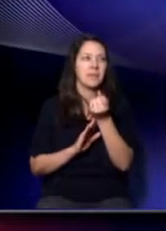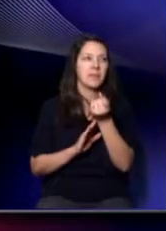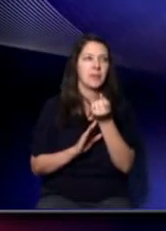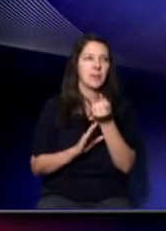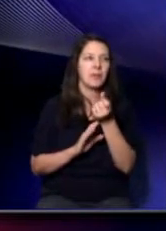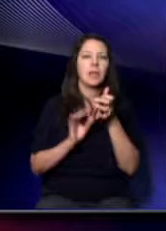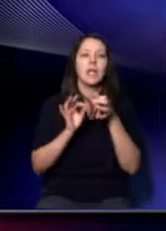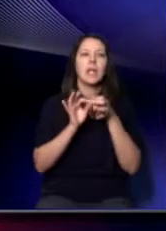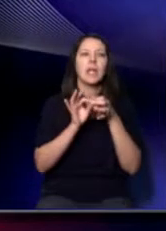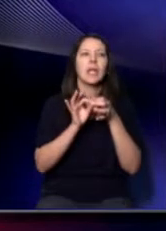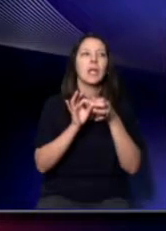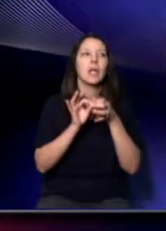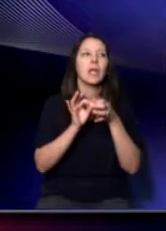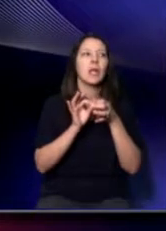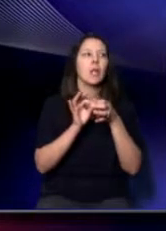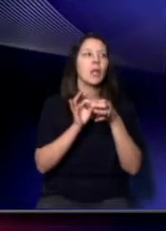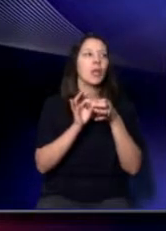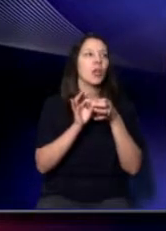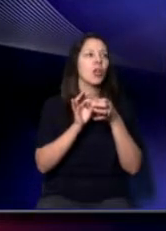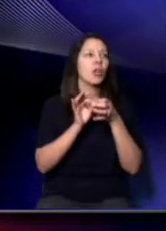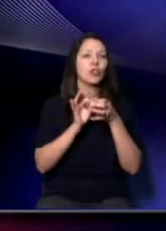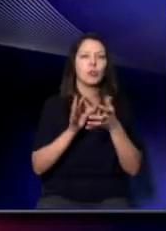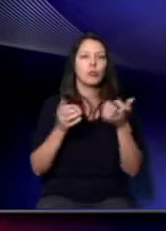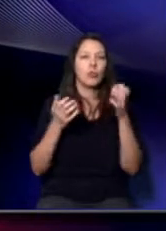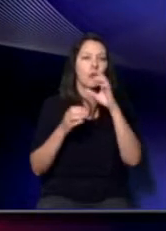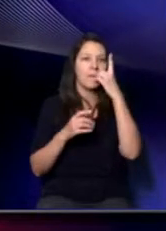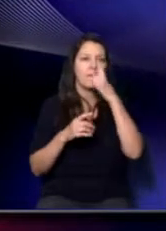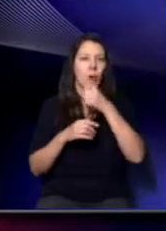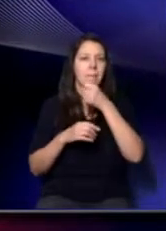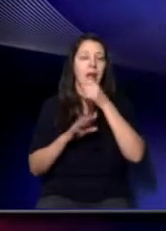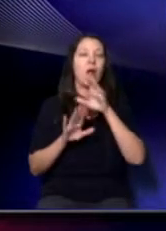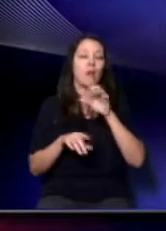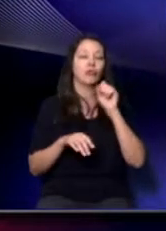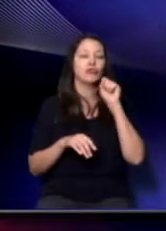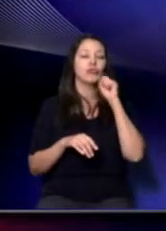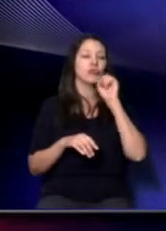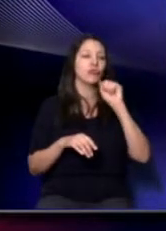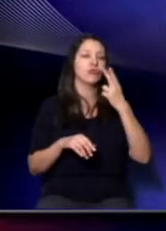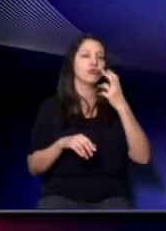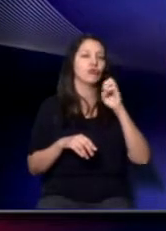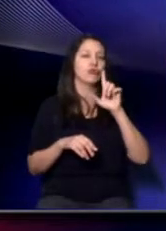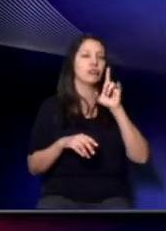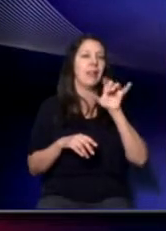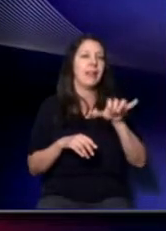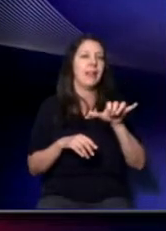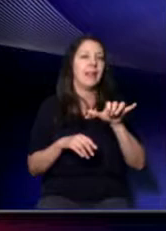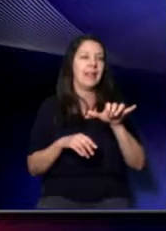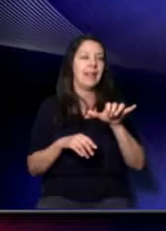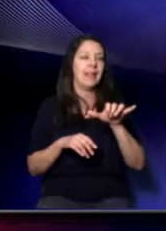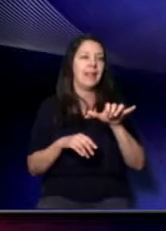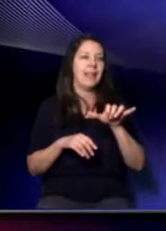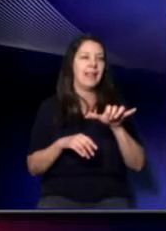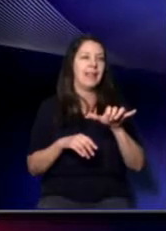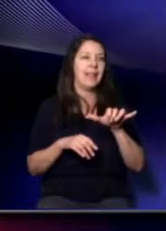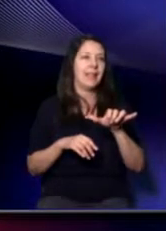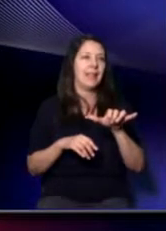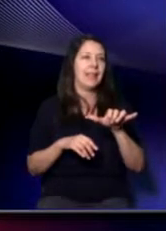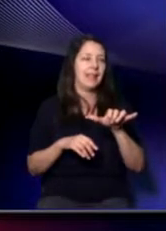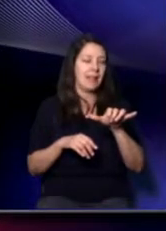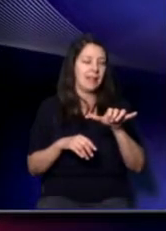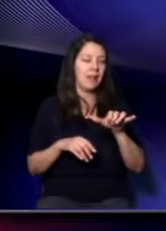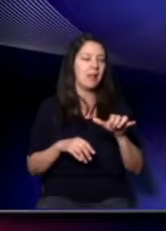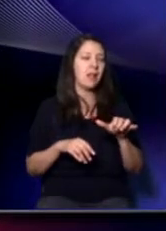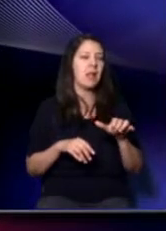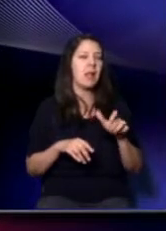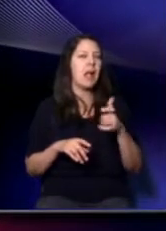The interpreters are trying to find a microphone that works. This is Shelley Herbold. Oh, sorry. I was truly